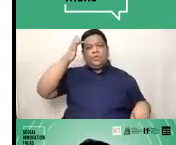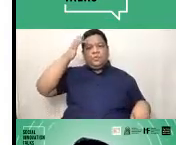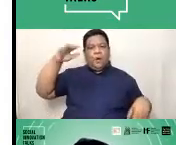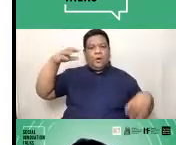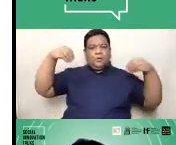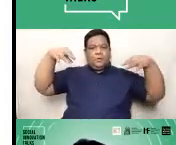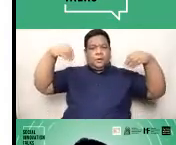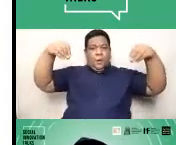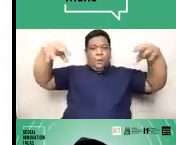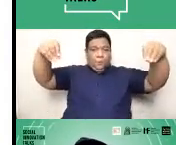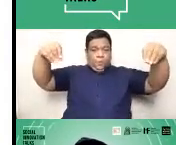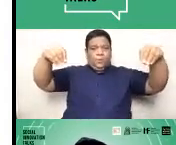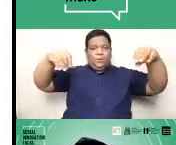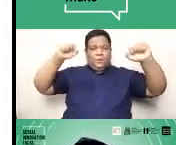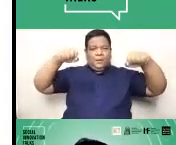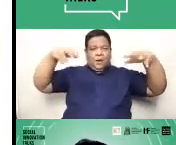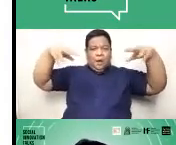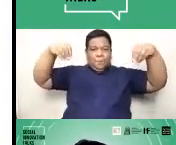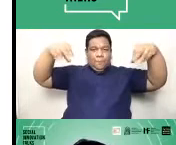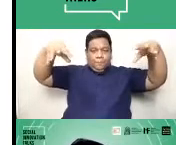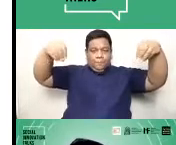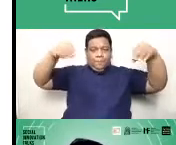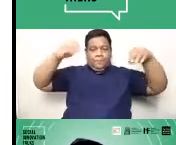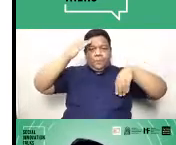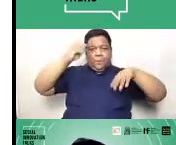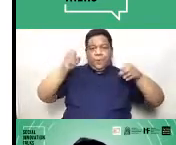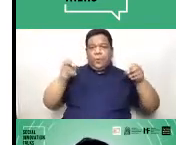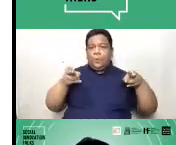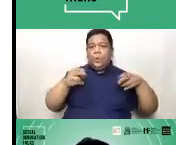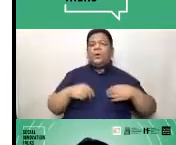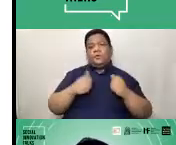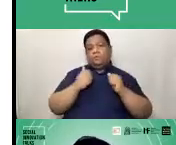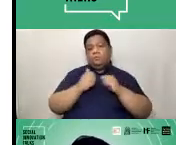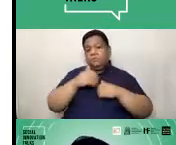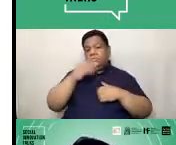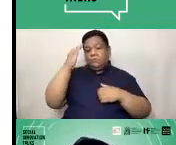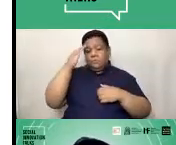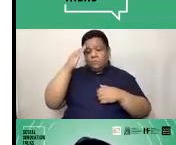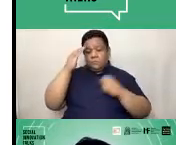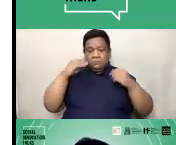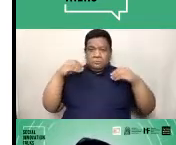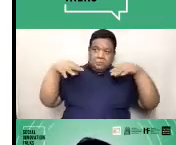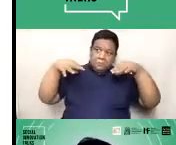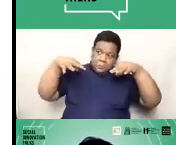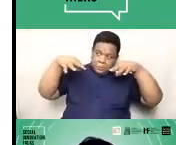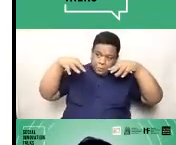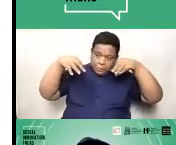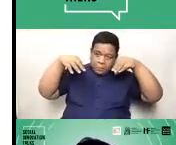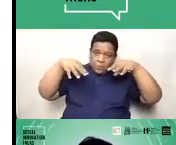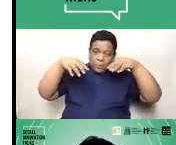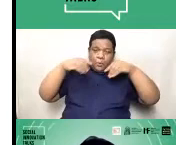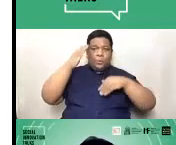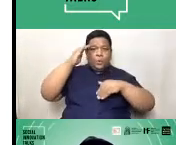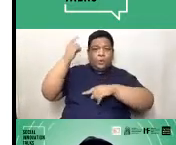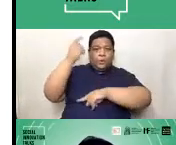off. So one example that they're analyzing is that they can detect, of course, how bright it is to determine what time of day.